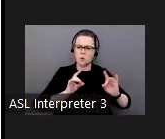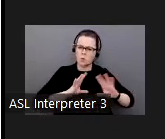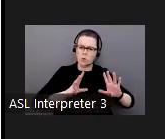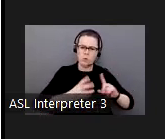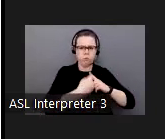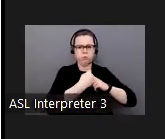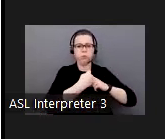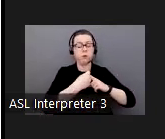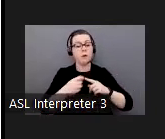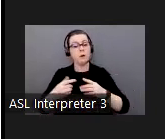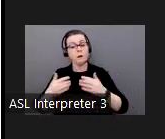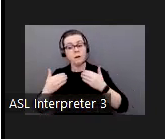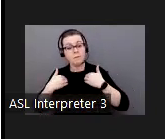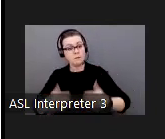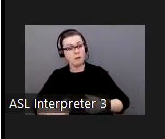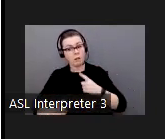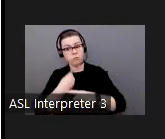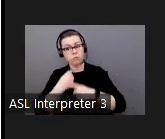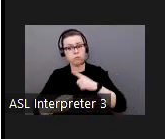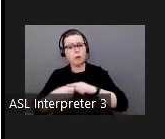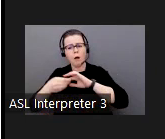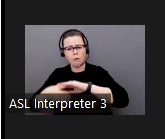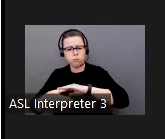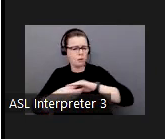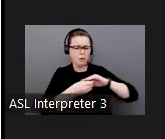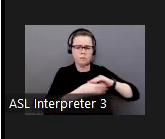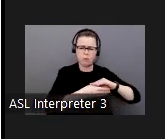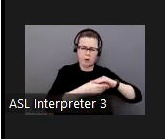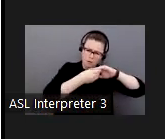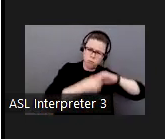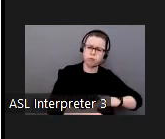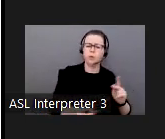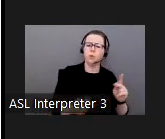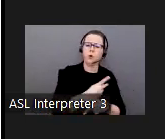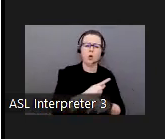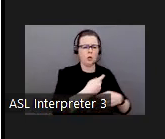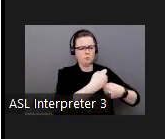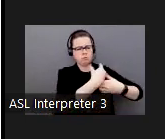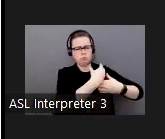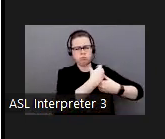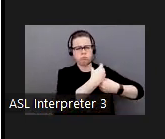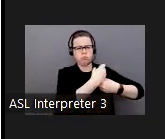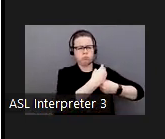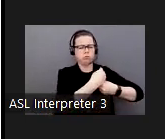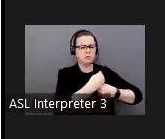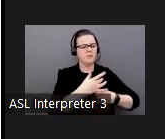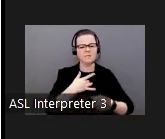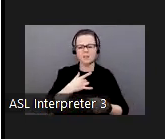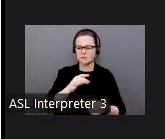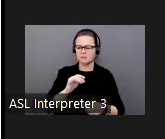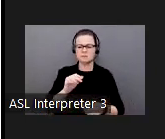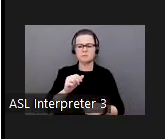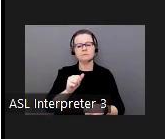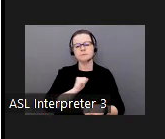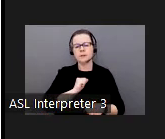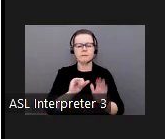it erodes your sense of your sense of self. This is a quote from Charmaine